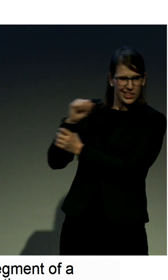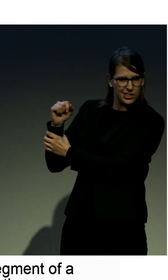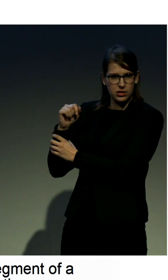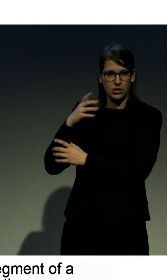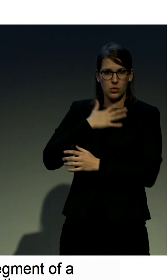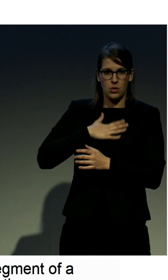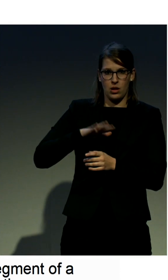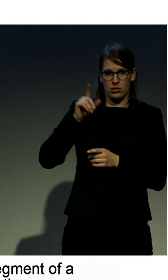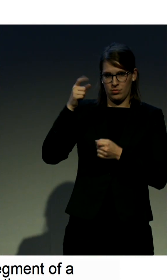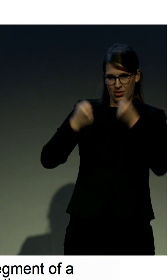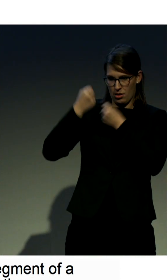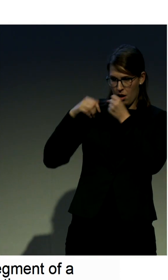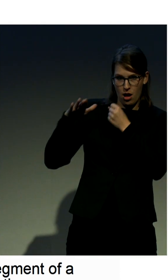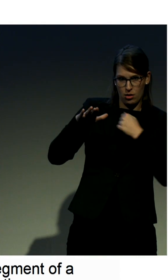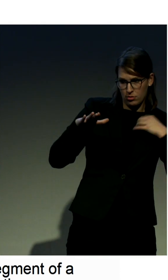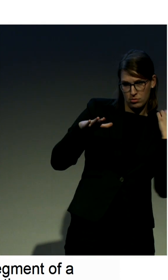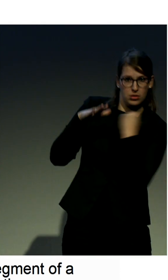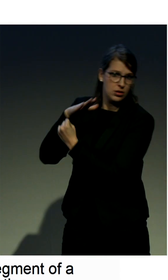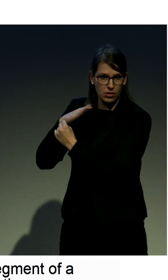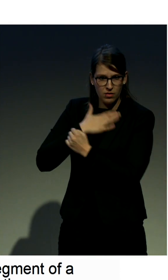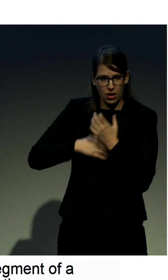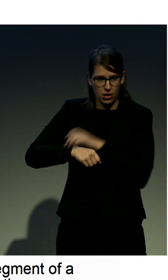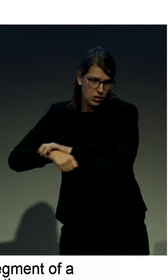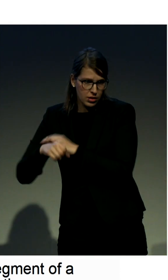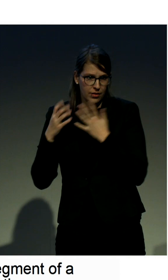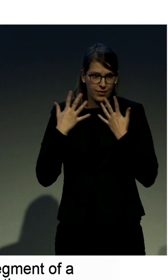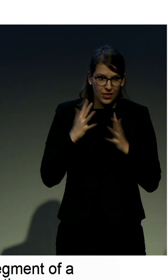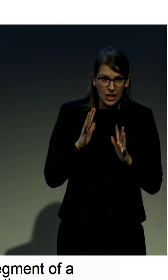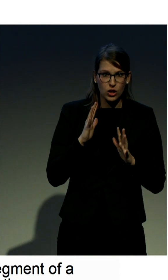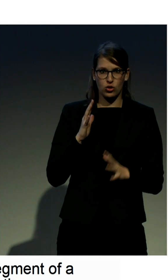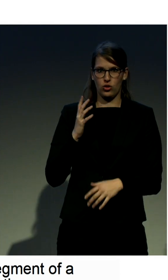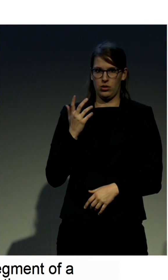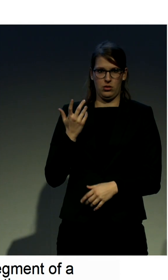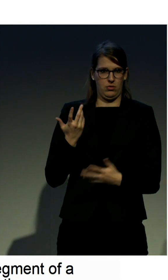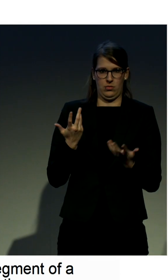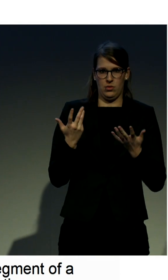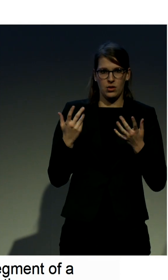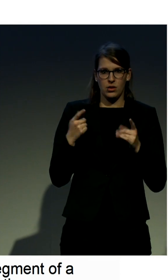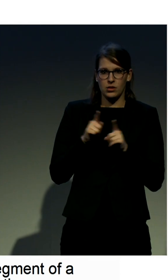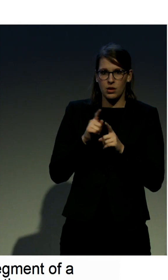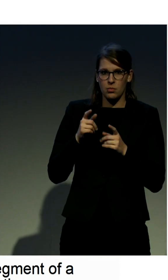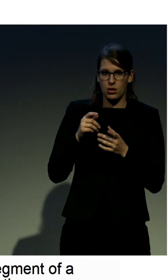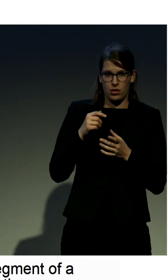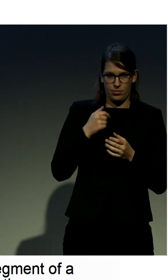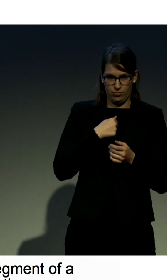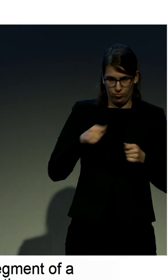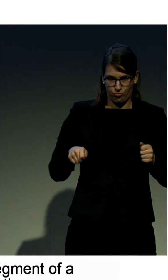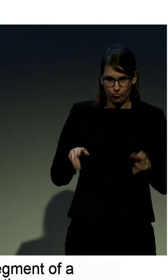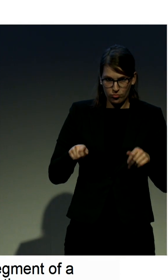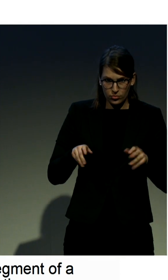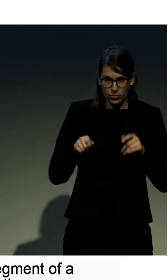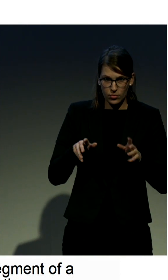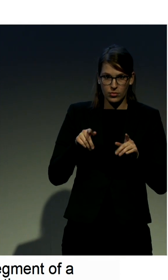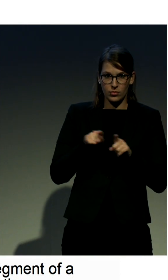was pulling the vehicle was pulling the wheelchair with my arm in the driver's seat.